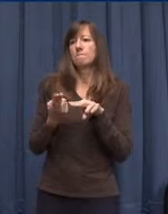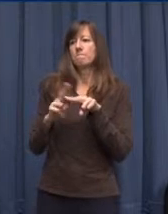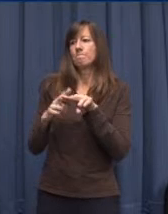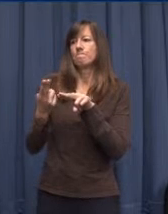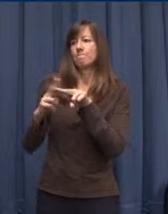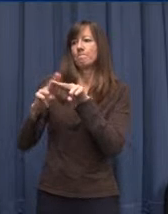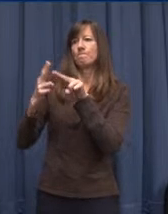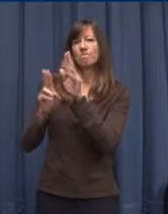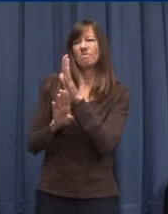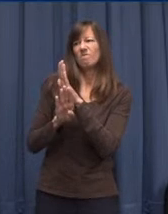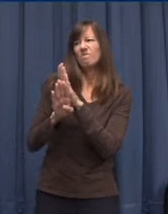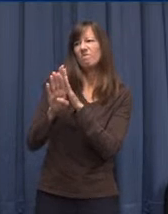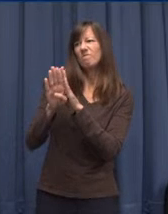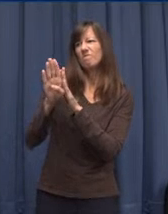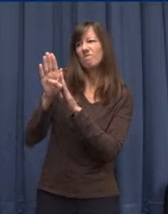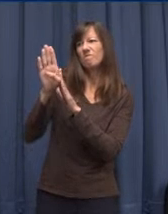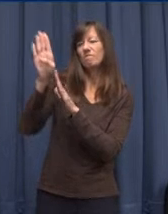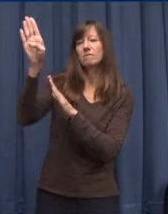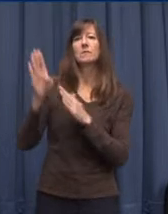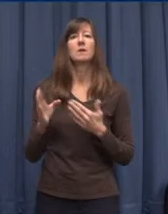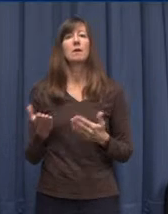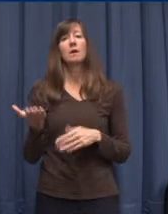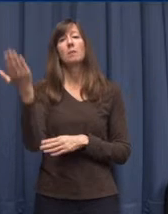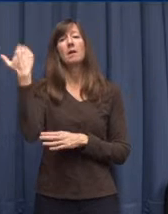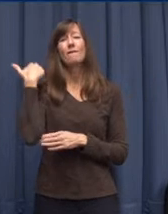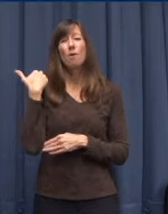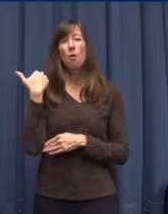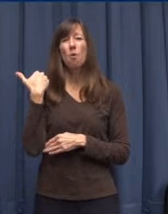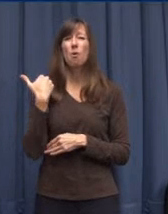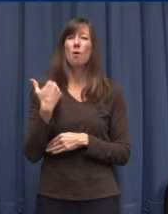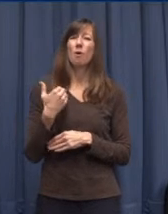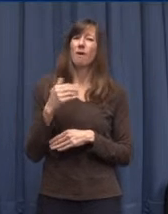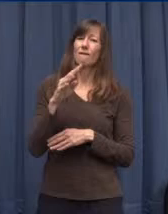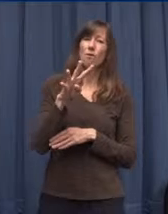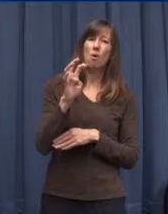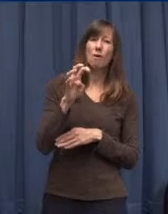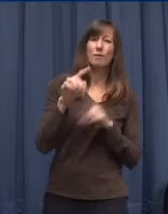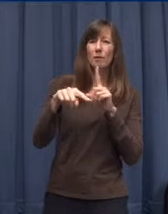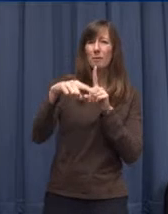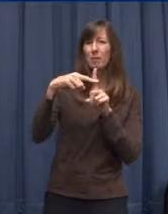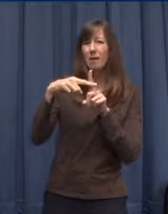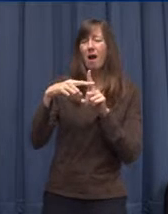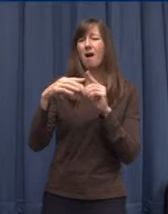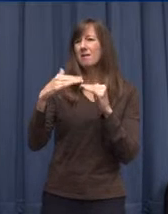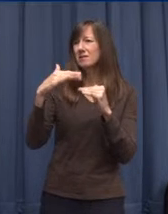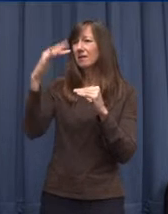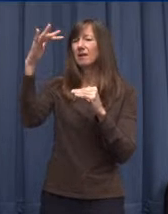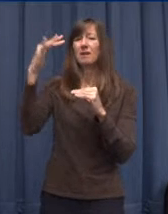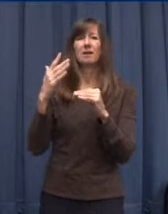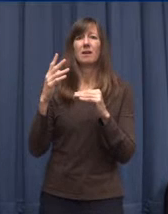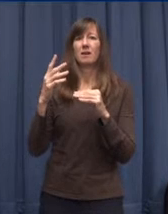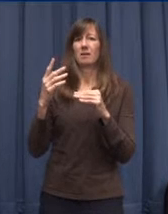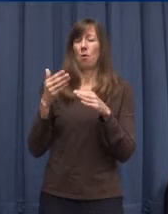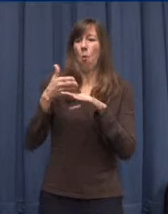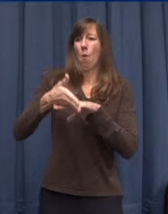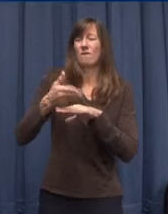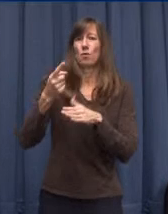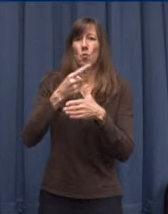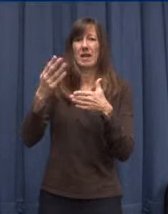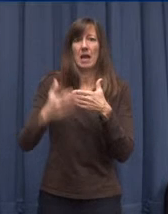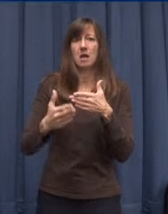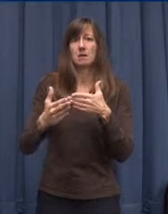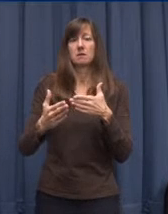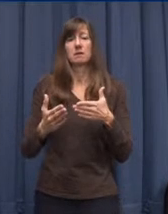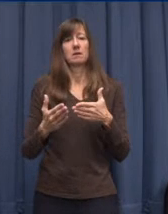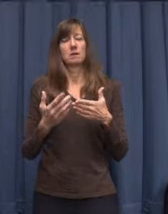cases. We crossed the threshold of 400 plus active cases over the weekend, which caused me to, on Saturday,